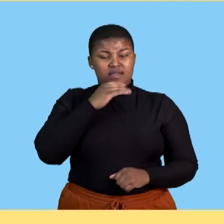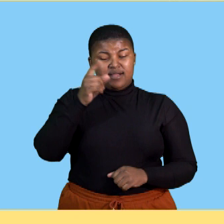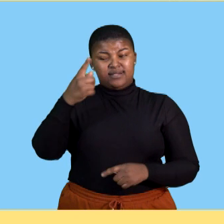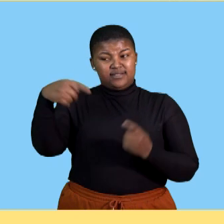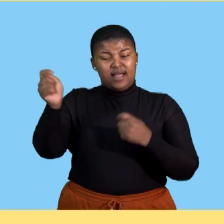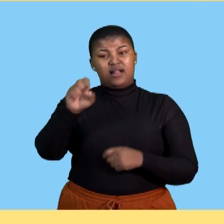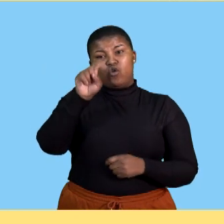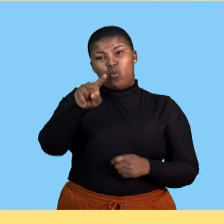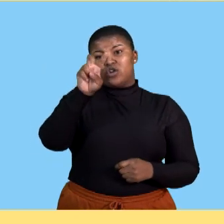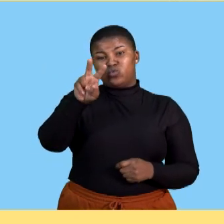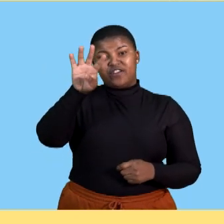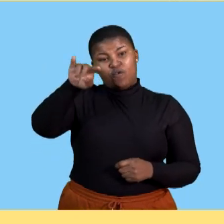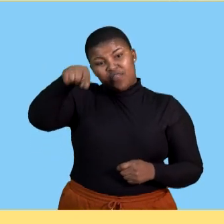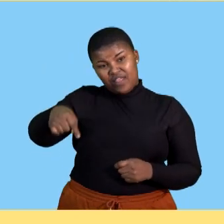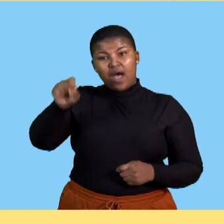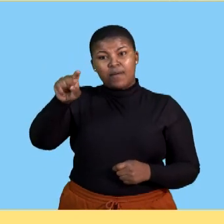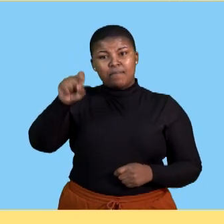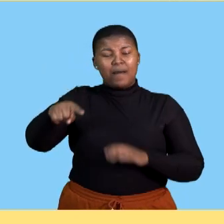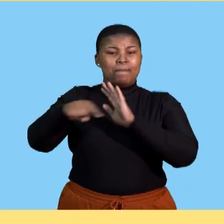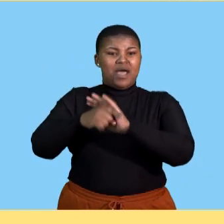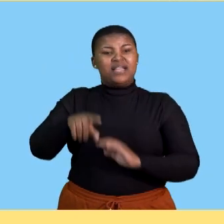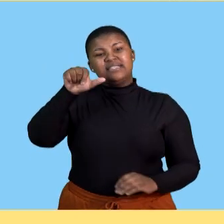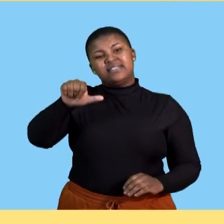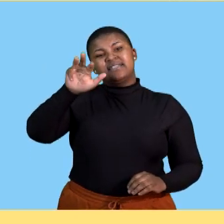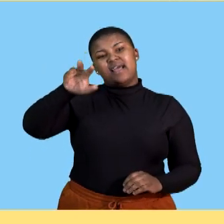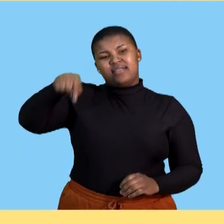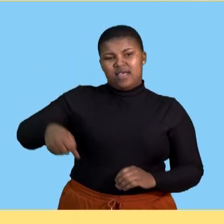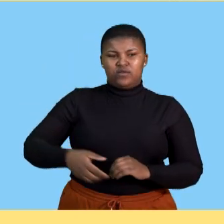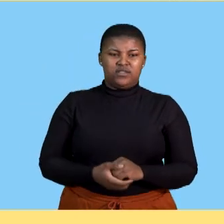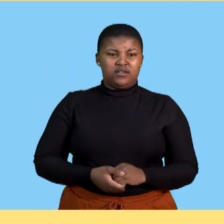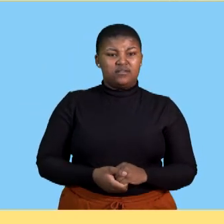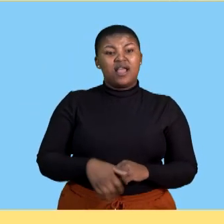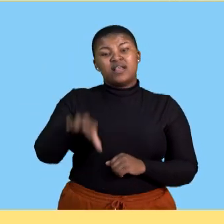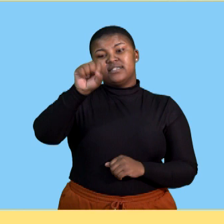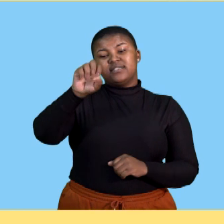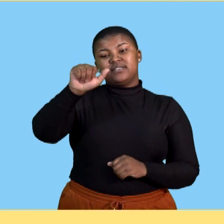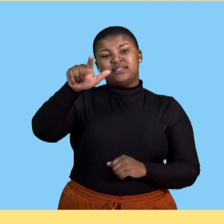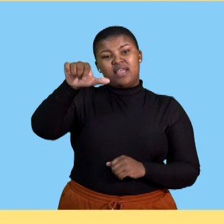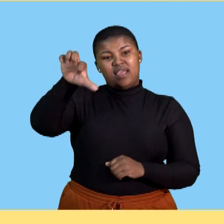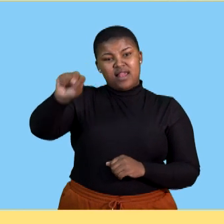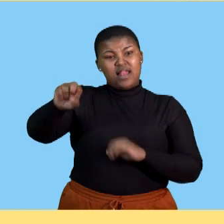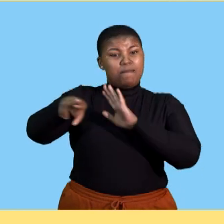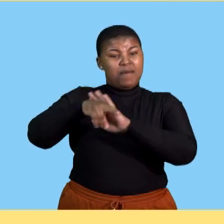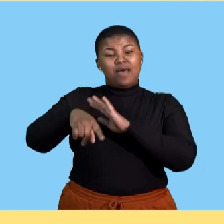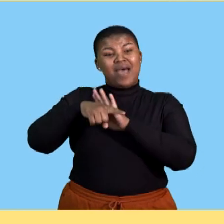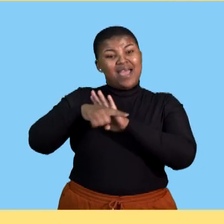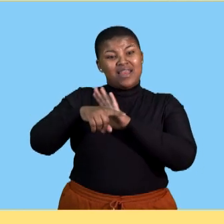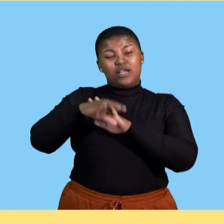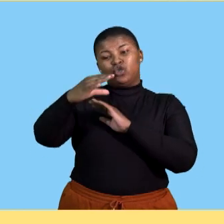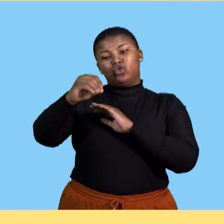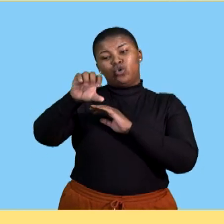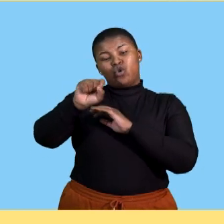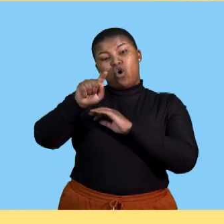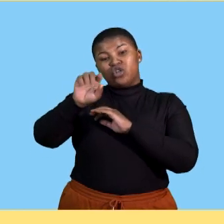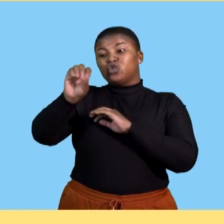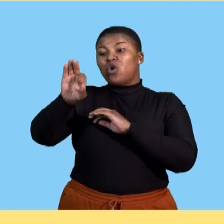my sales, which is 124,000, minus my cost of sales. Remember how we used to do it when we were preparing the statement